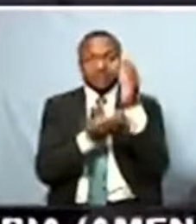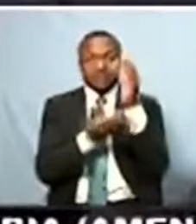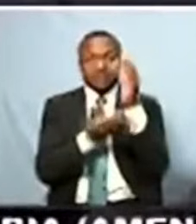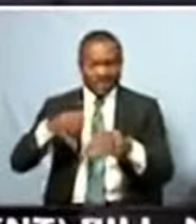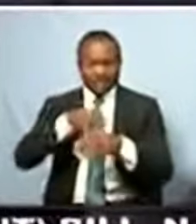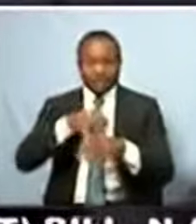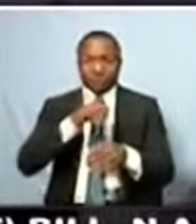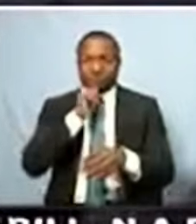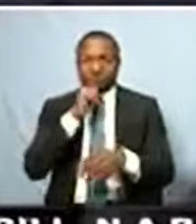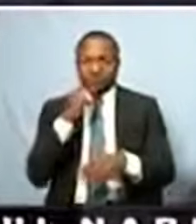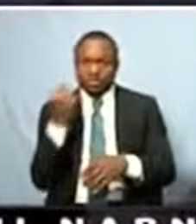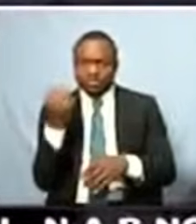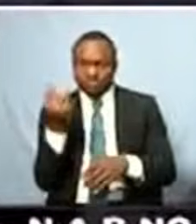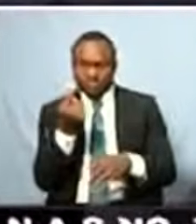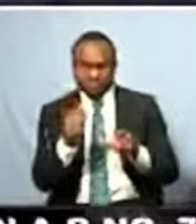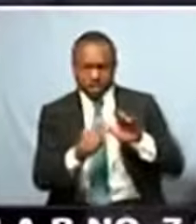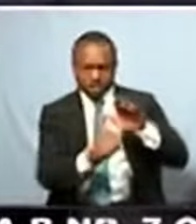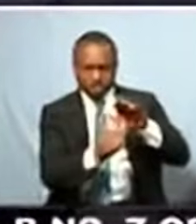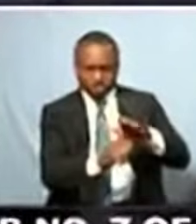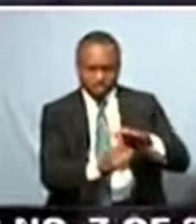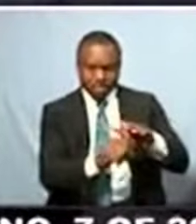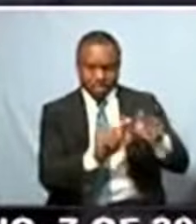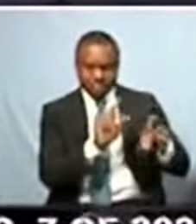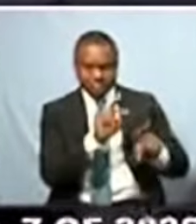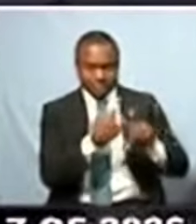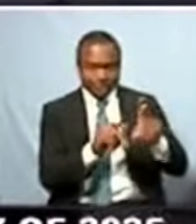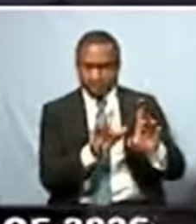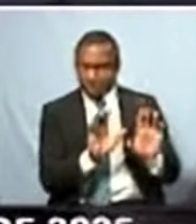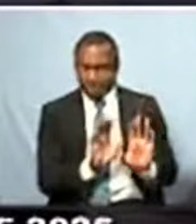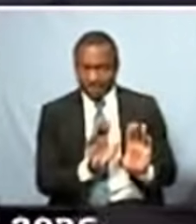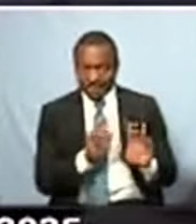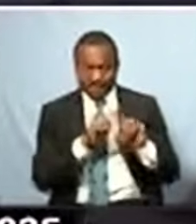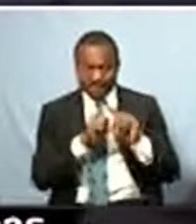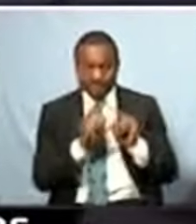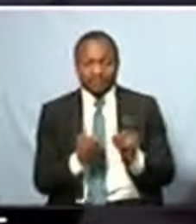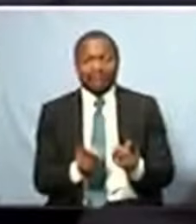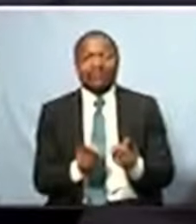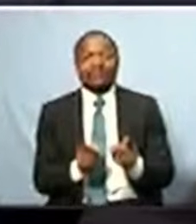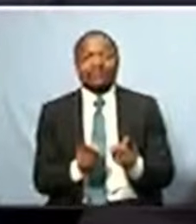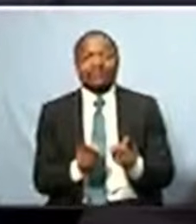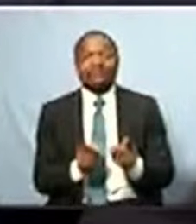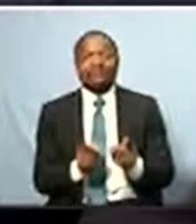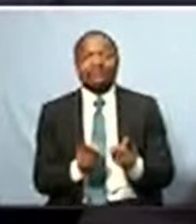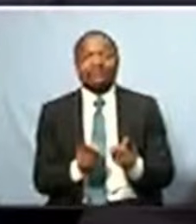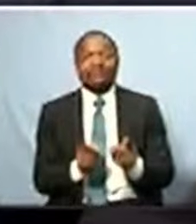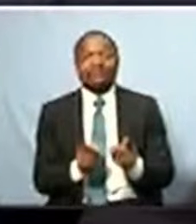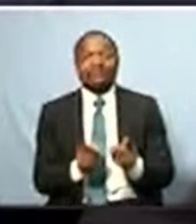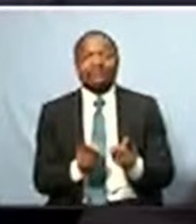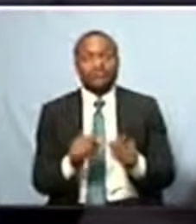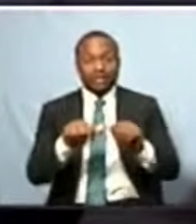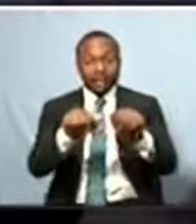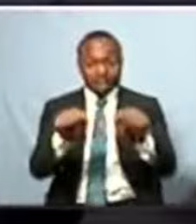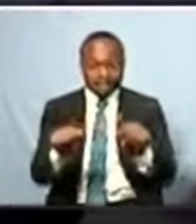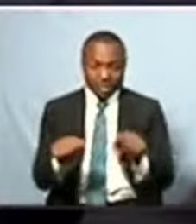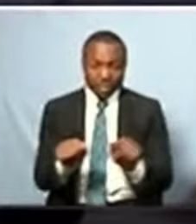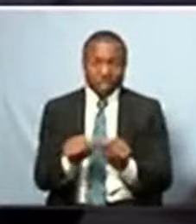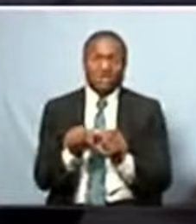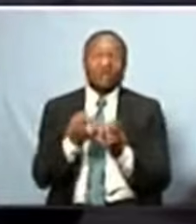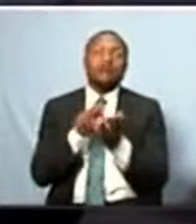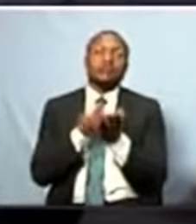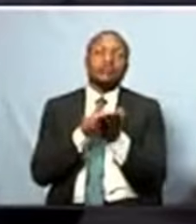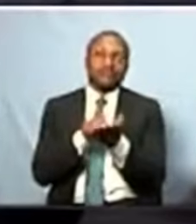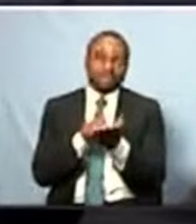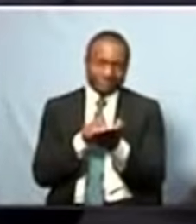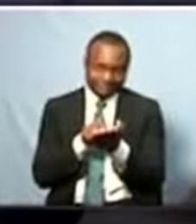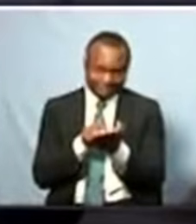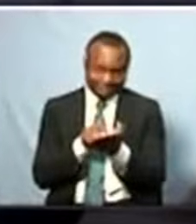in terms of marginalized people, but it's also in terms of regional representation.